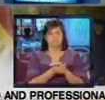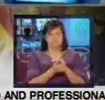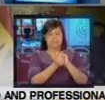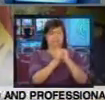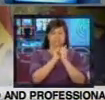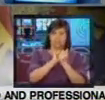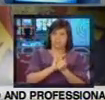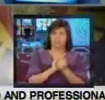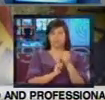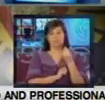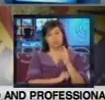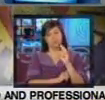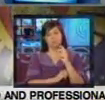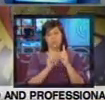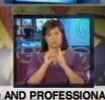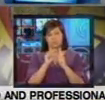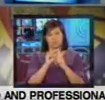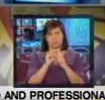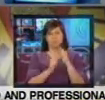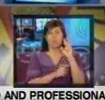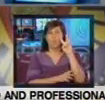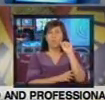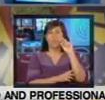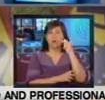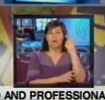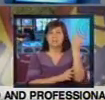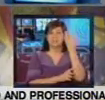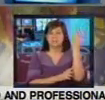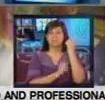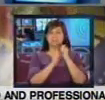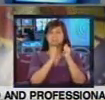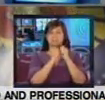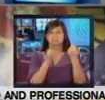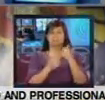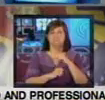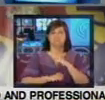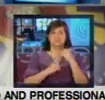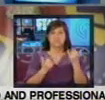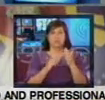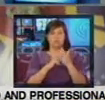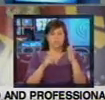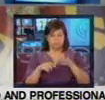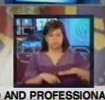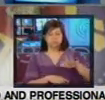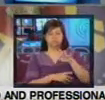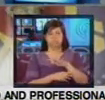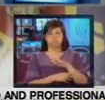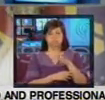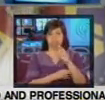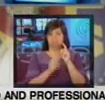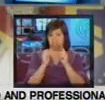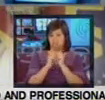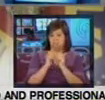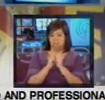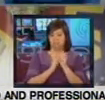transformation or the word that the Wang Wang has come to be known today. Is that what this whole thing is all about? I